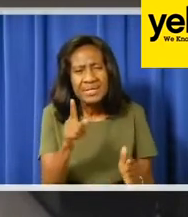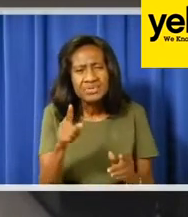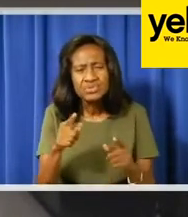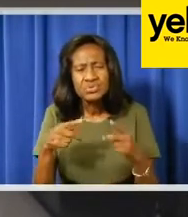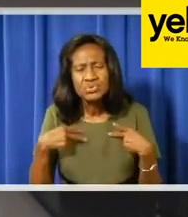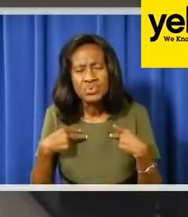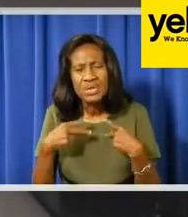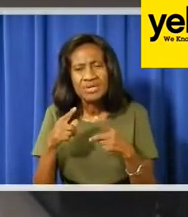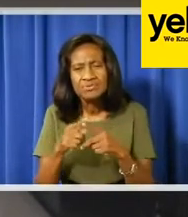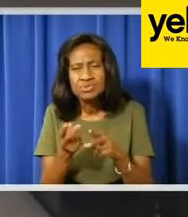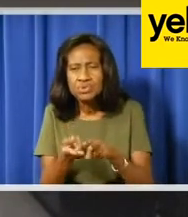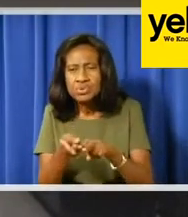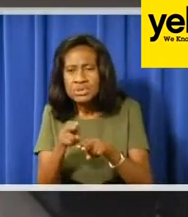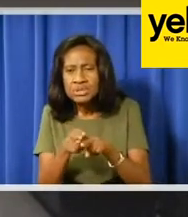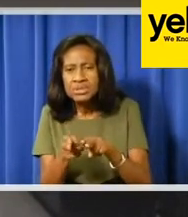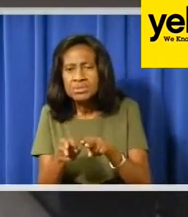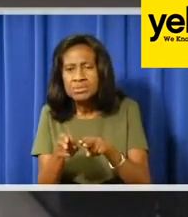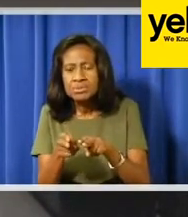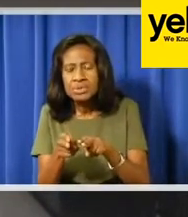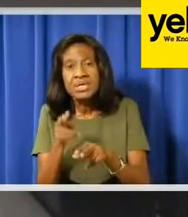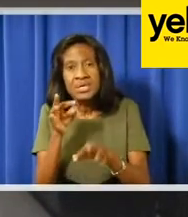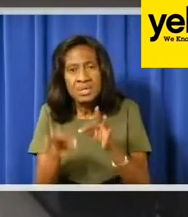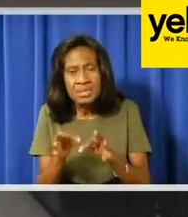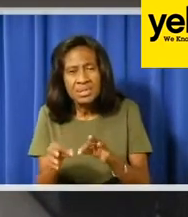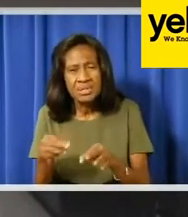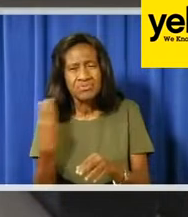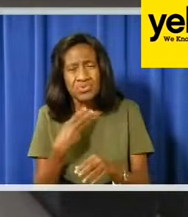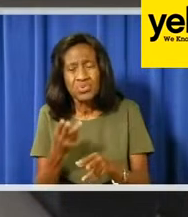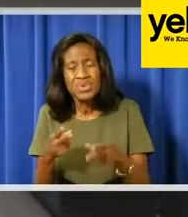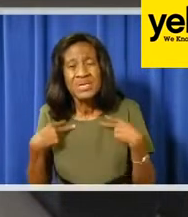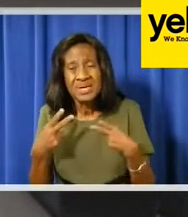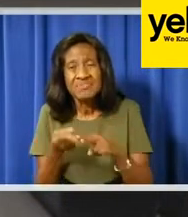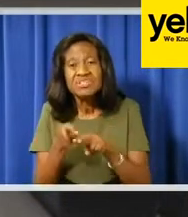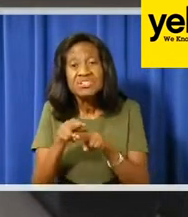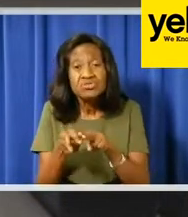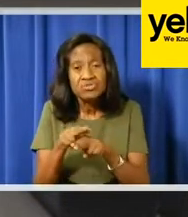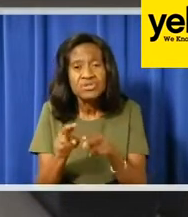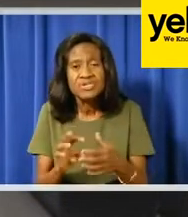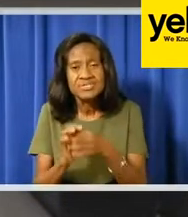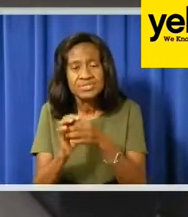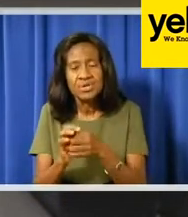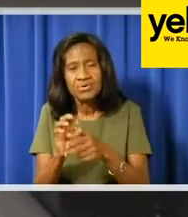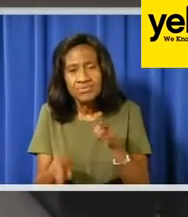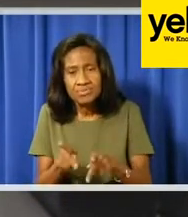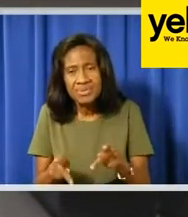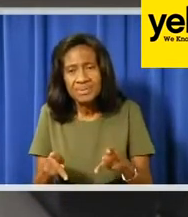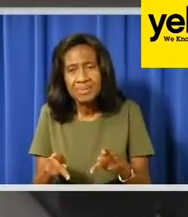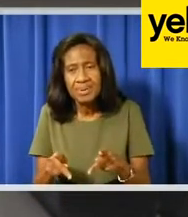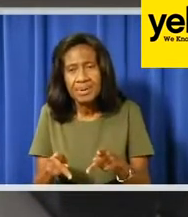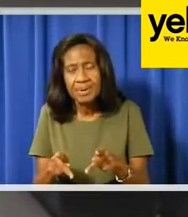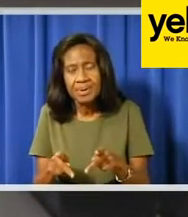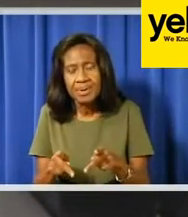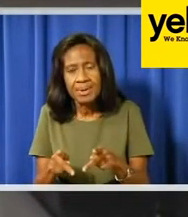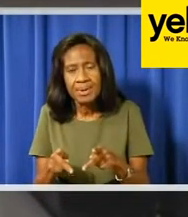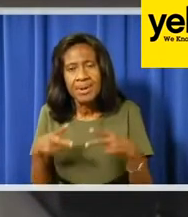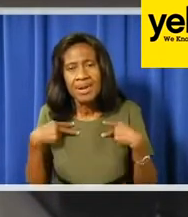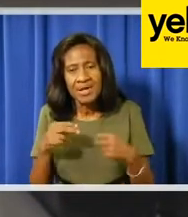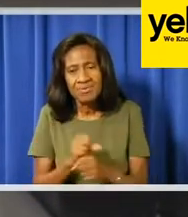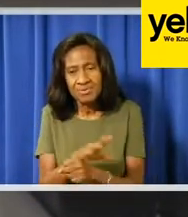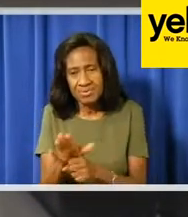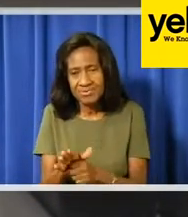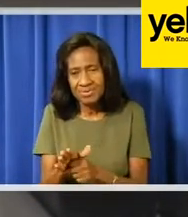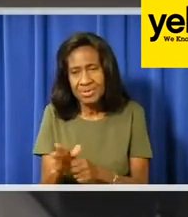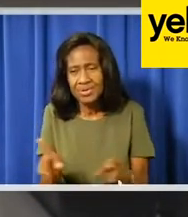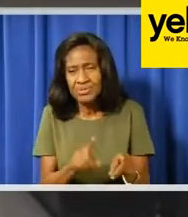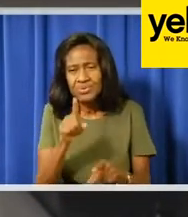the increase of cases that may follow the reopening? Is the staffed up? Do you have the PPEs and